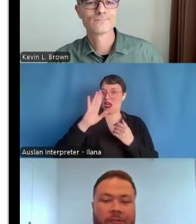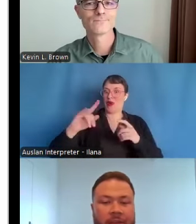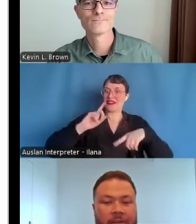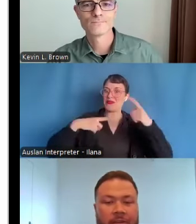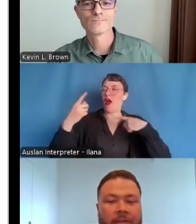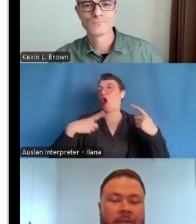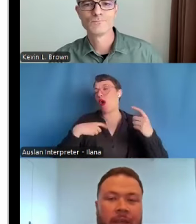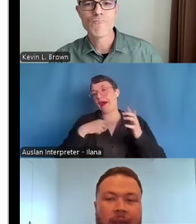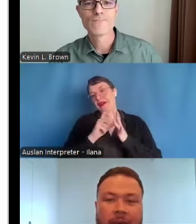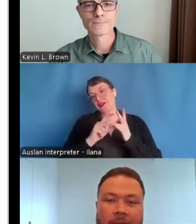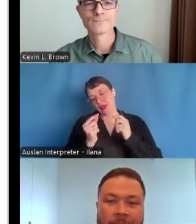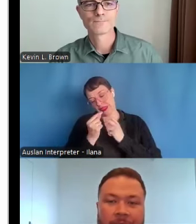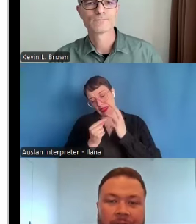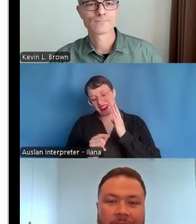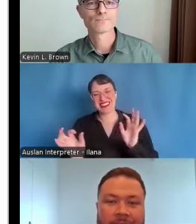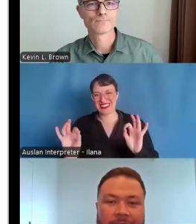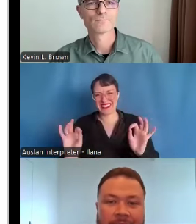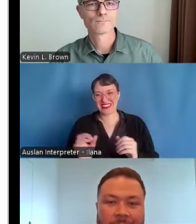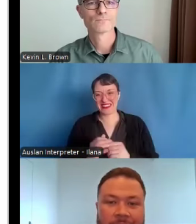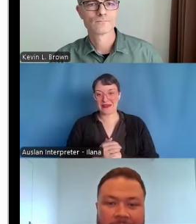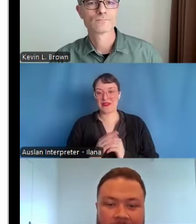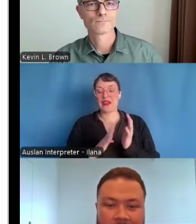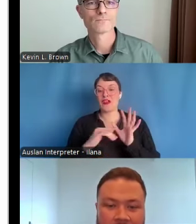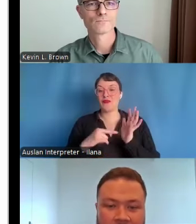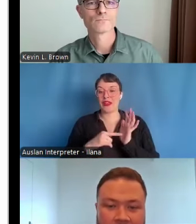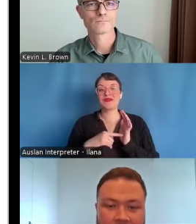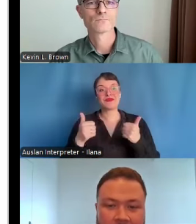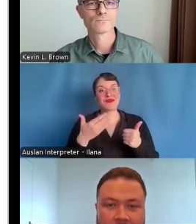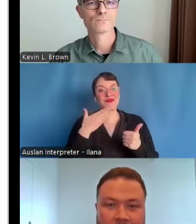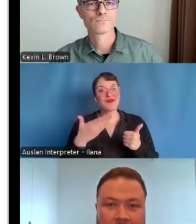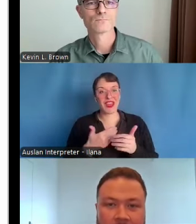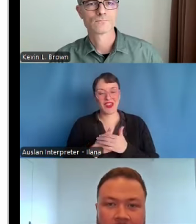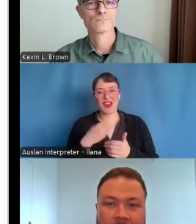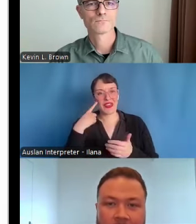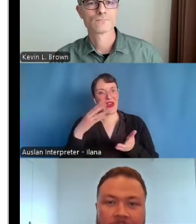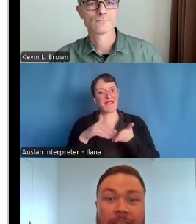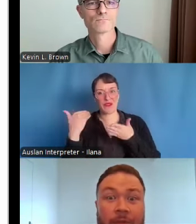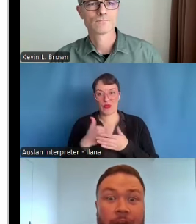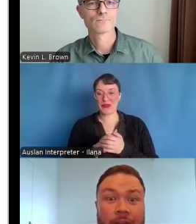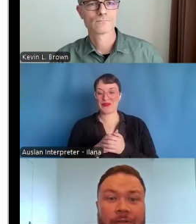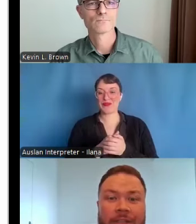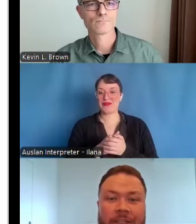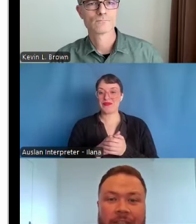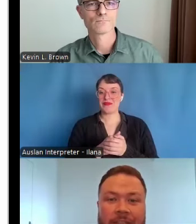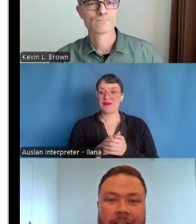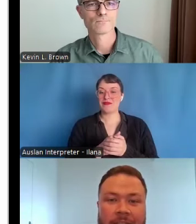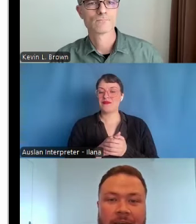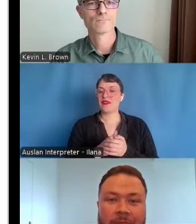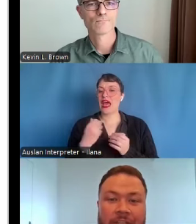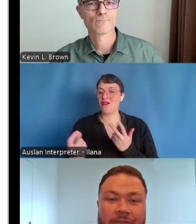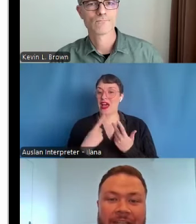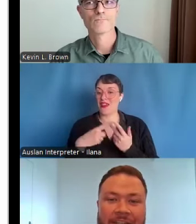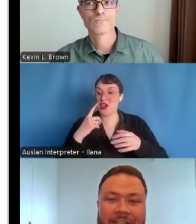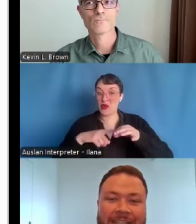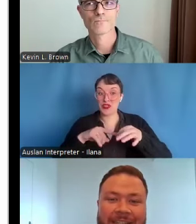Beautiful. Thank you for those examples. I think that's really helped. There were some earlier questions